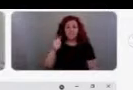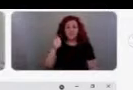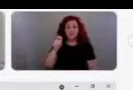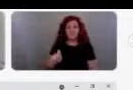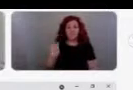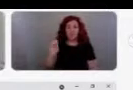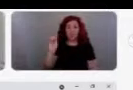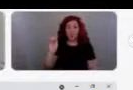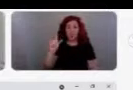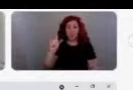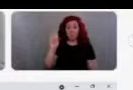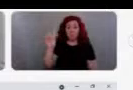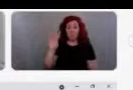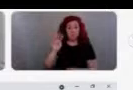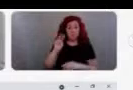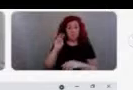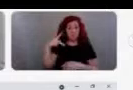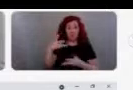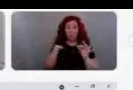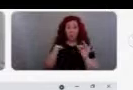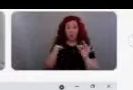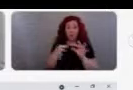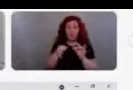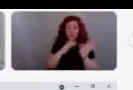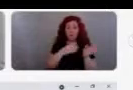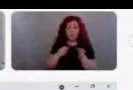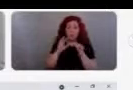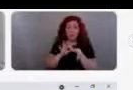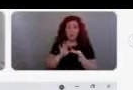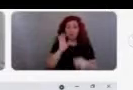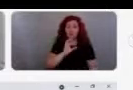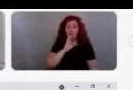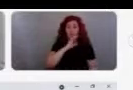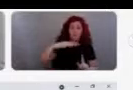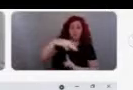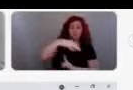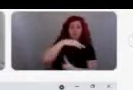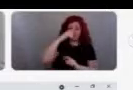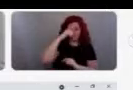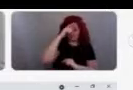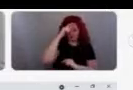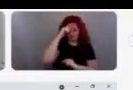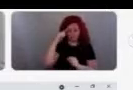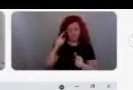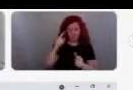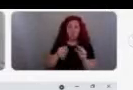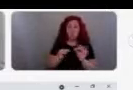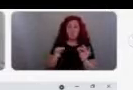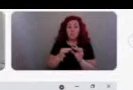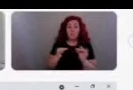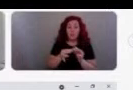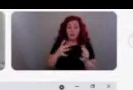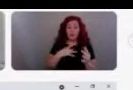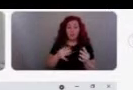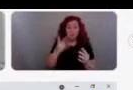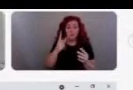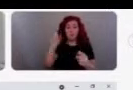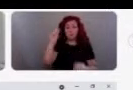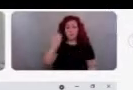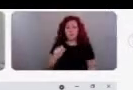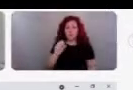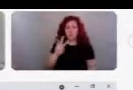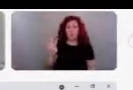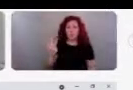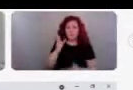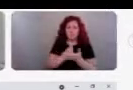comment about the plans regarding chandler and the surrounding areas my first comment is that i would like to see the southwest part of